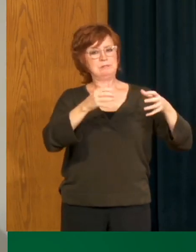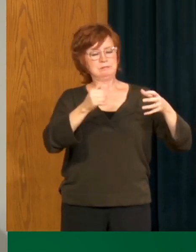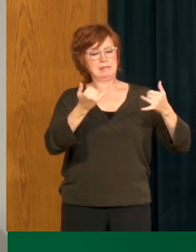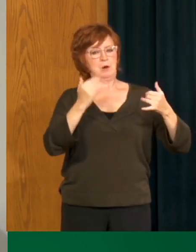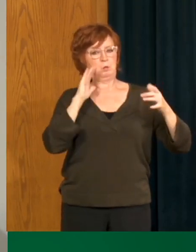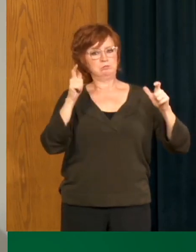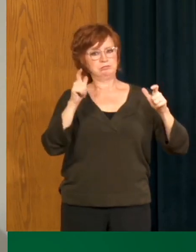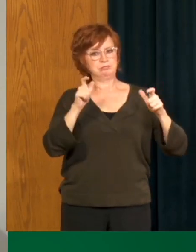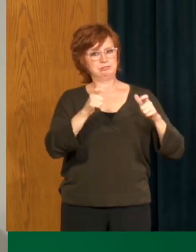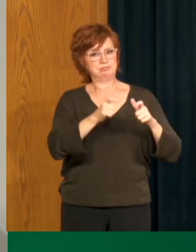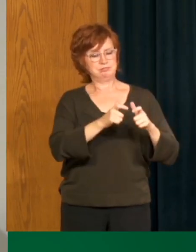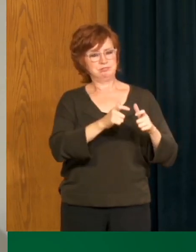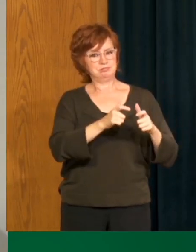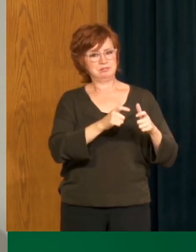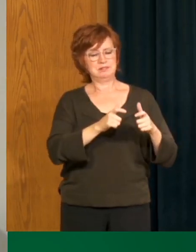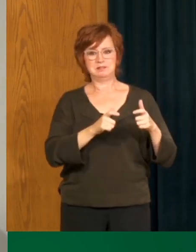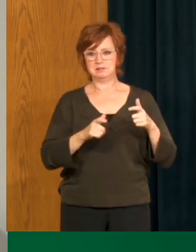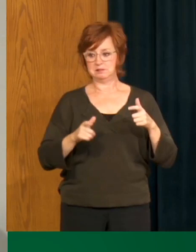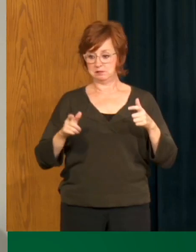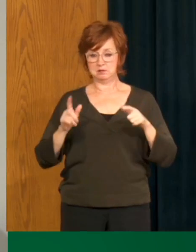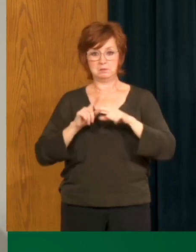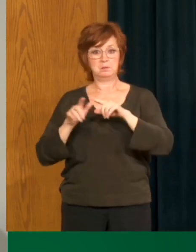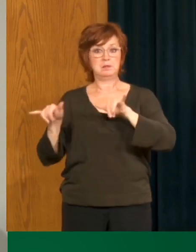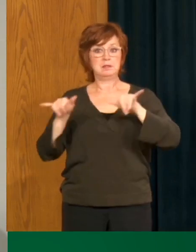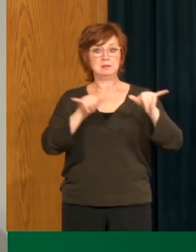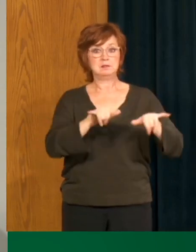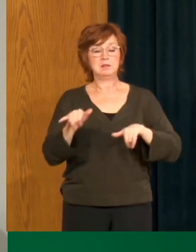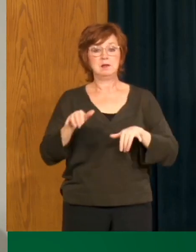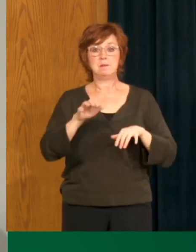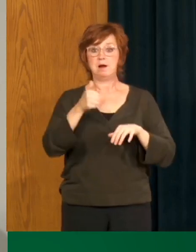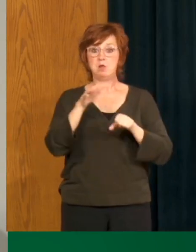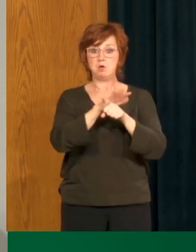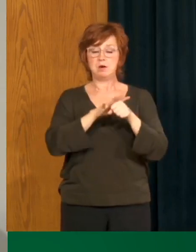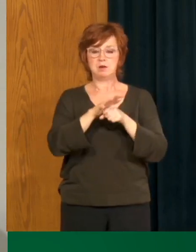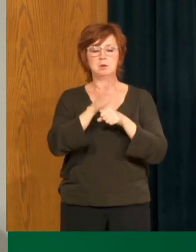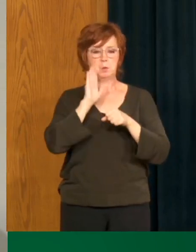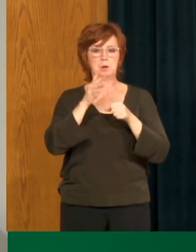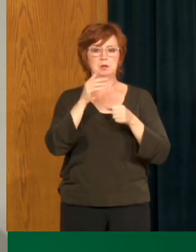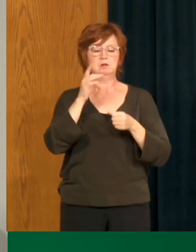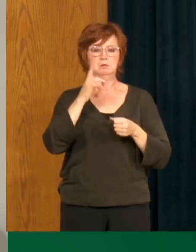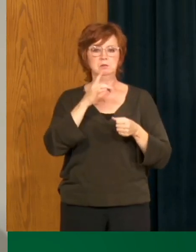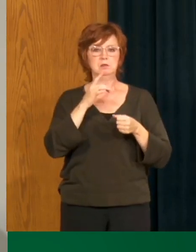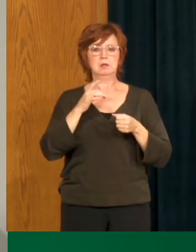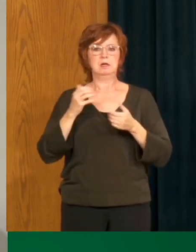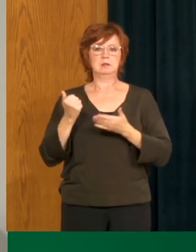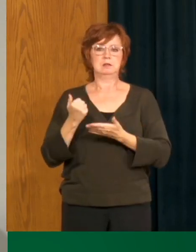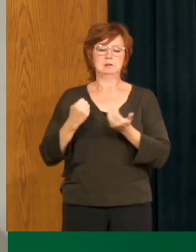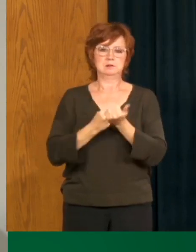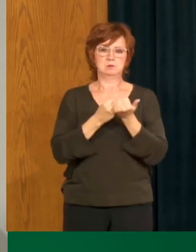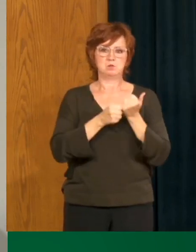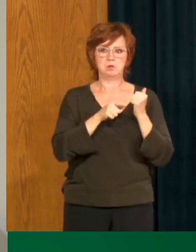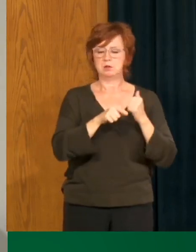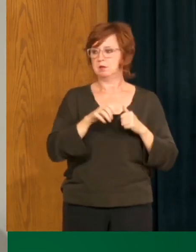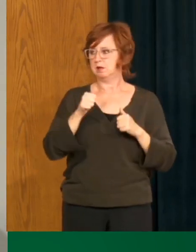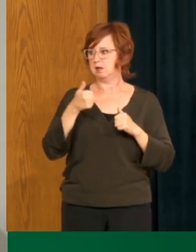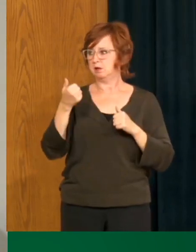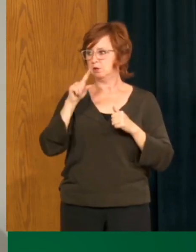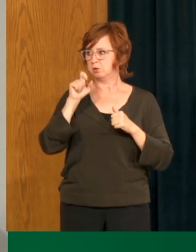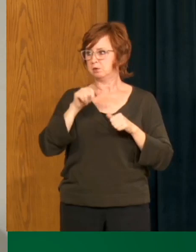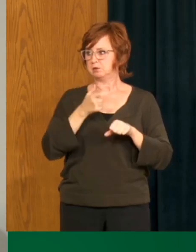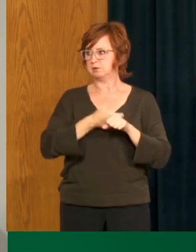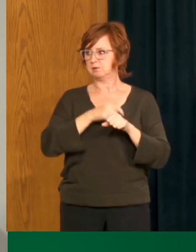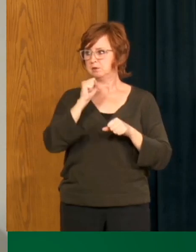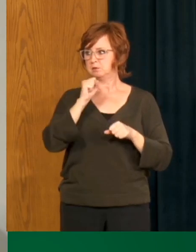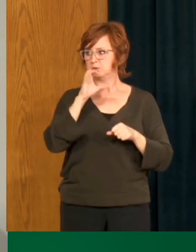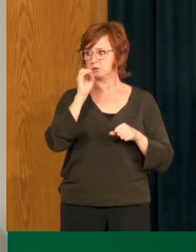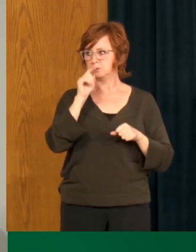communal living settings to address this in over the next few weeks. Is there a further remark from Scott